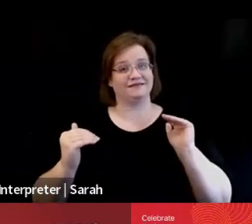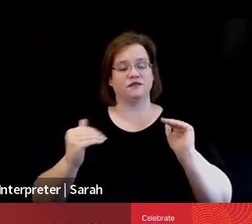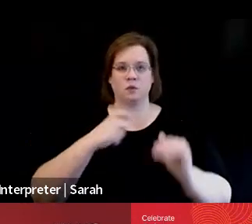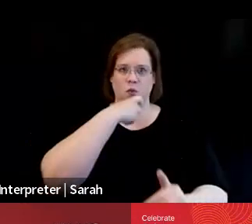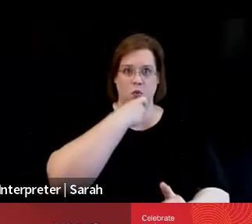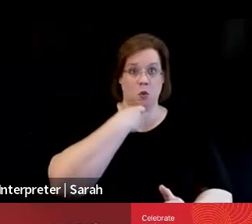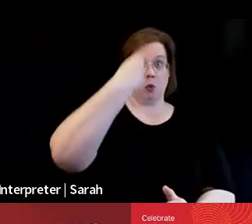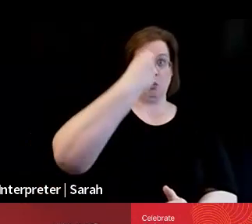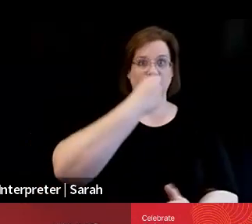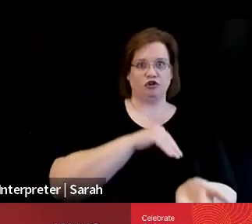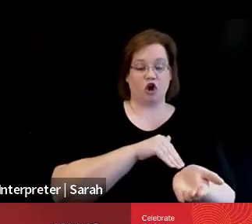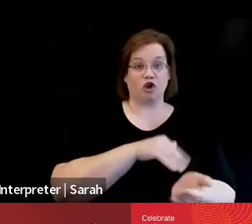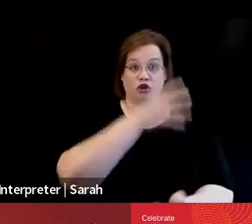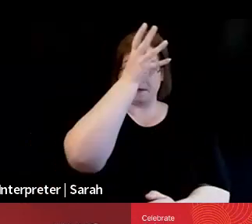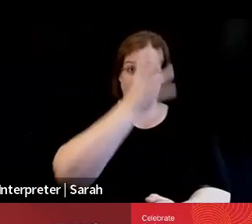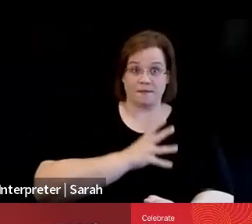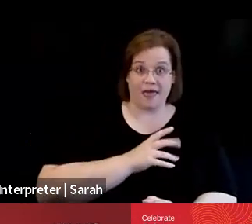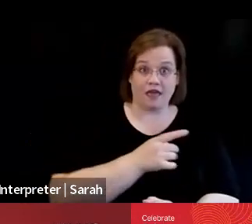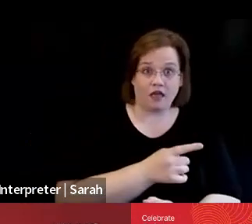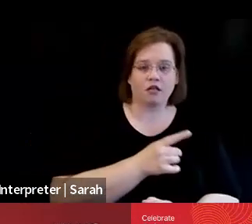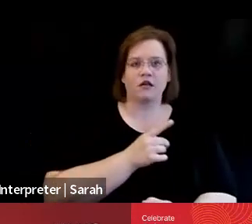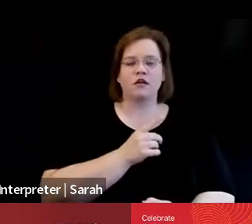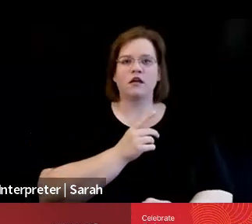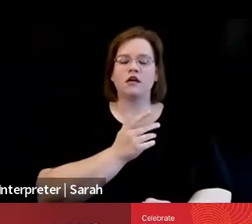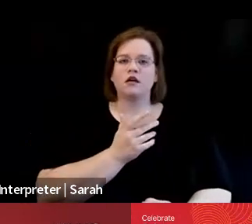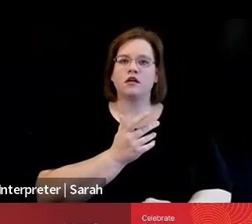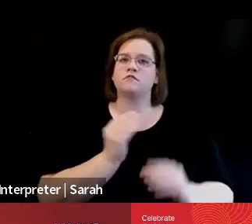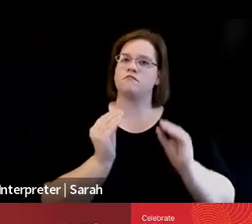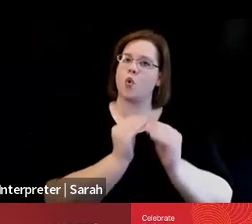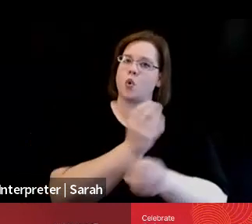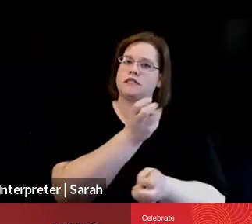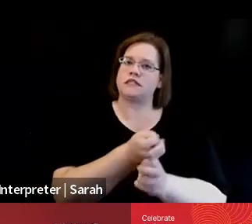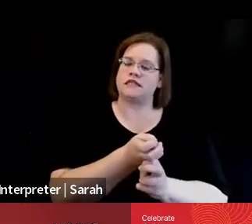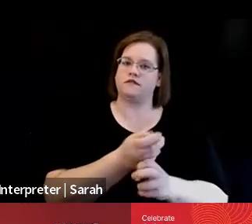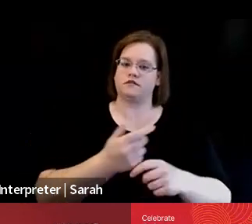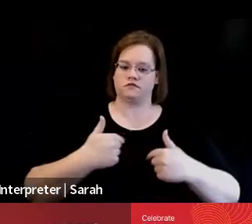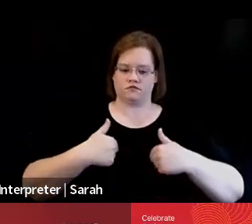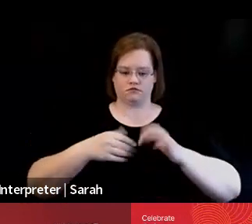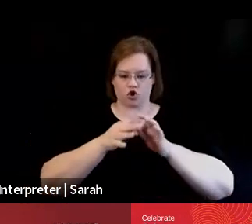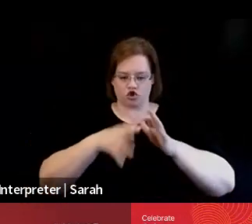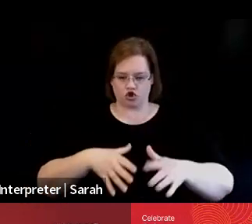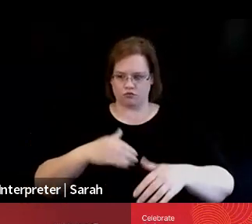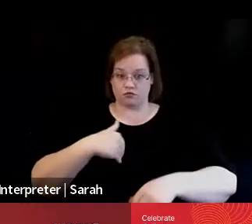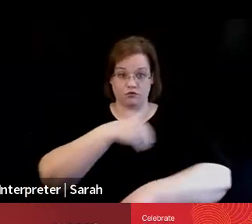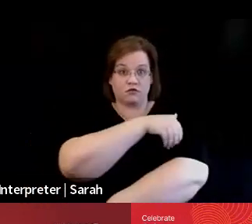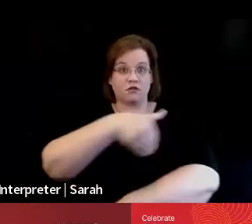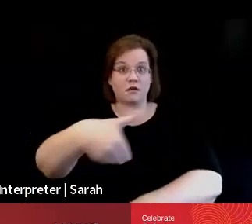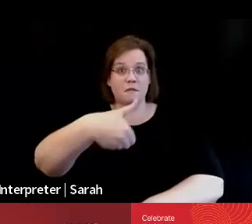doctor, if that doctor's a male, there's certain things that can make it more difficult for you to feel as an interpreter empowered to